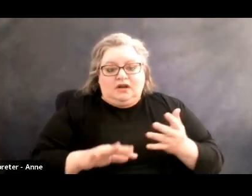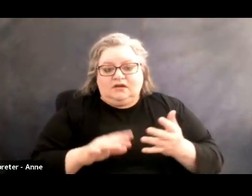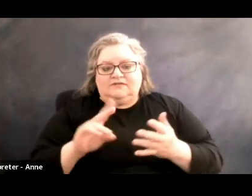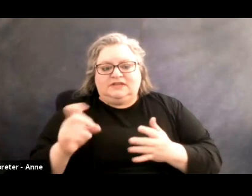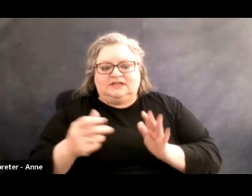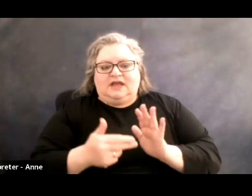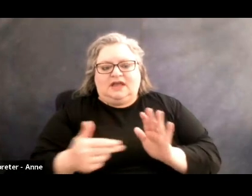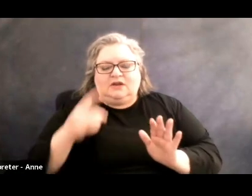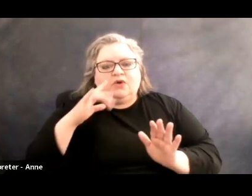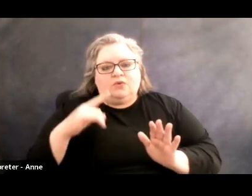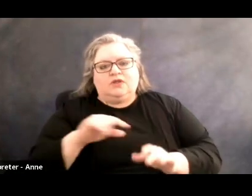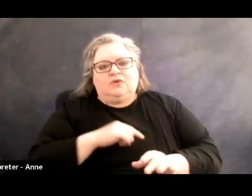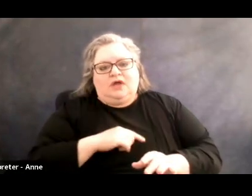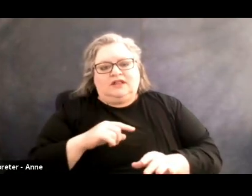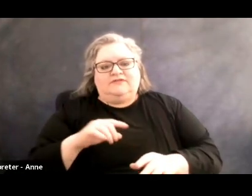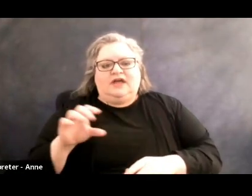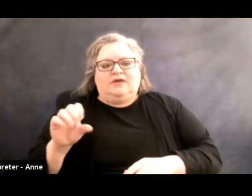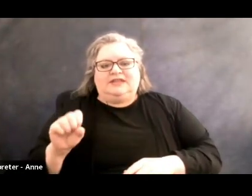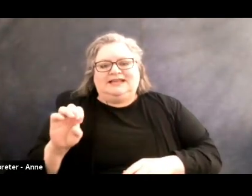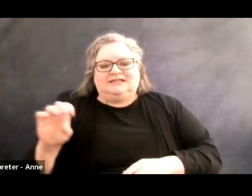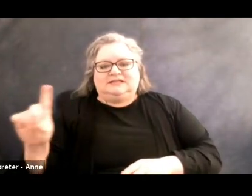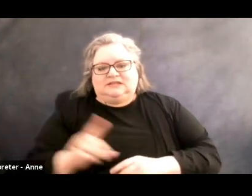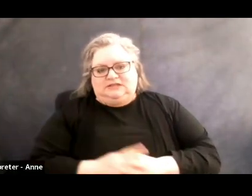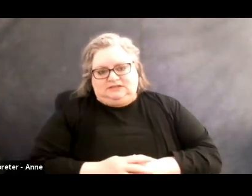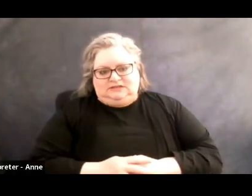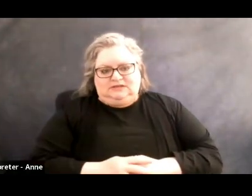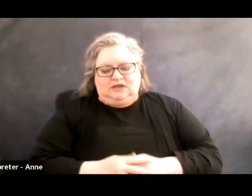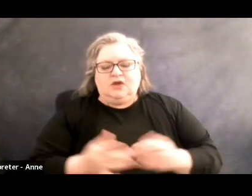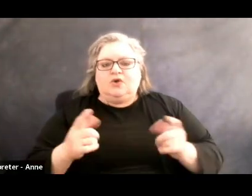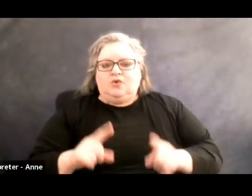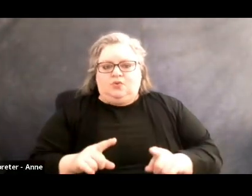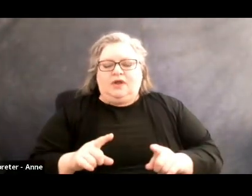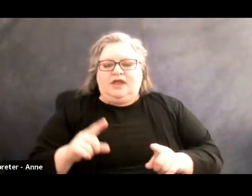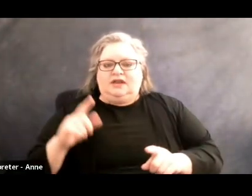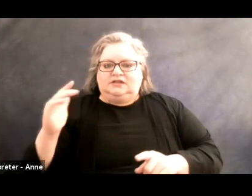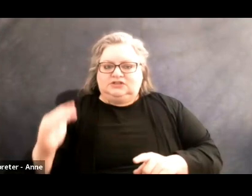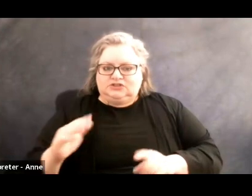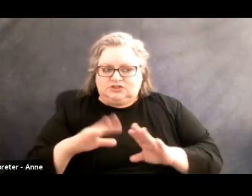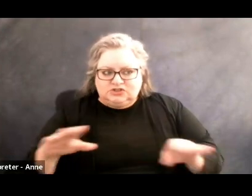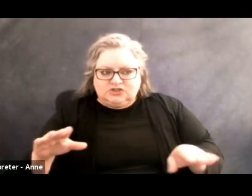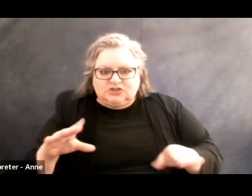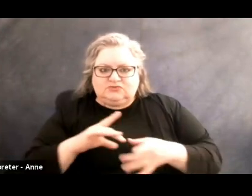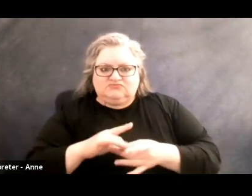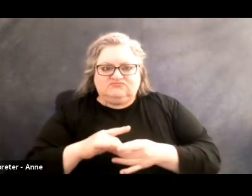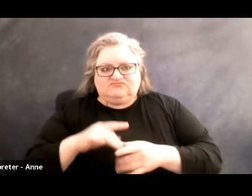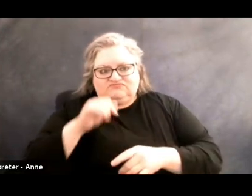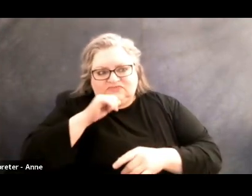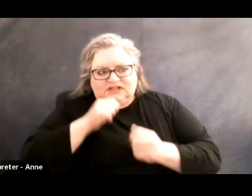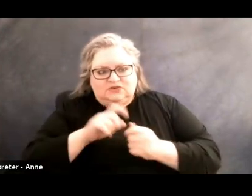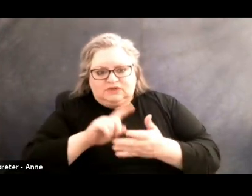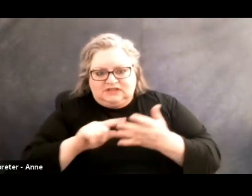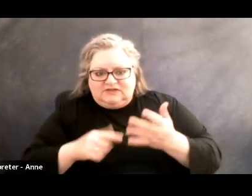diagnoses qualifies with an SED. When children are dealing with different things in their life, whether it could